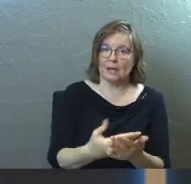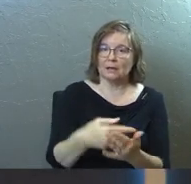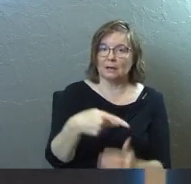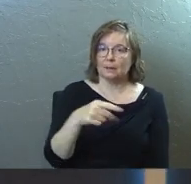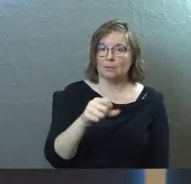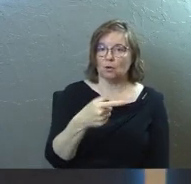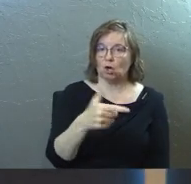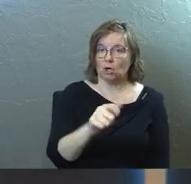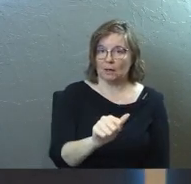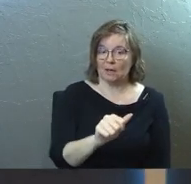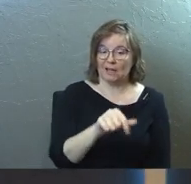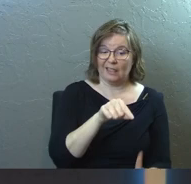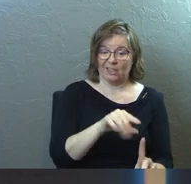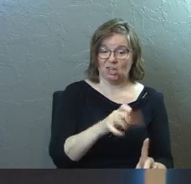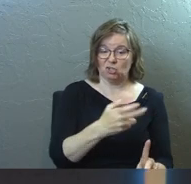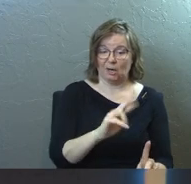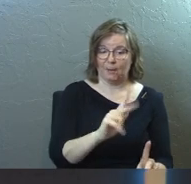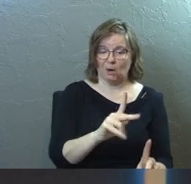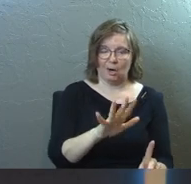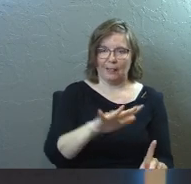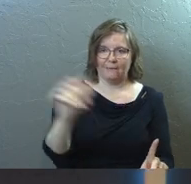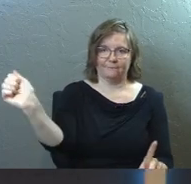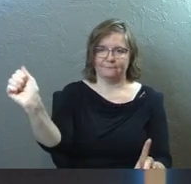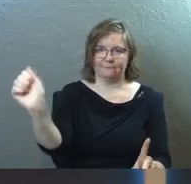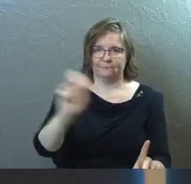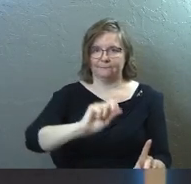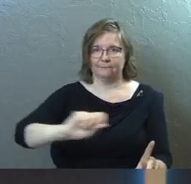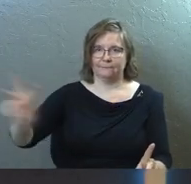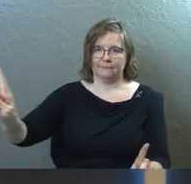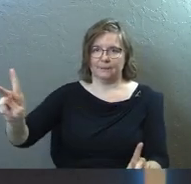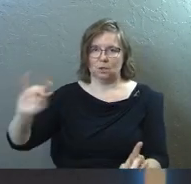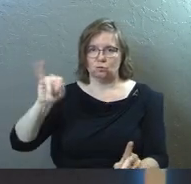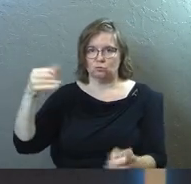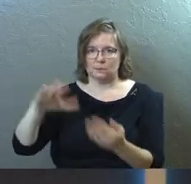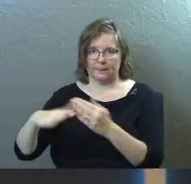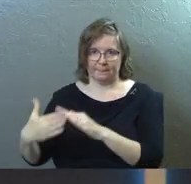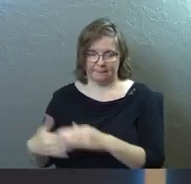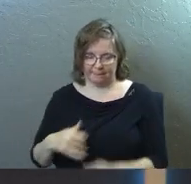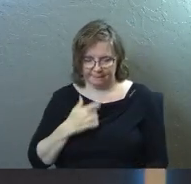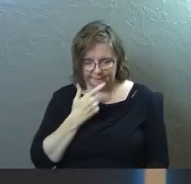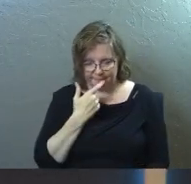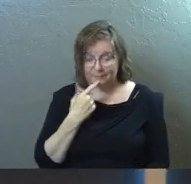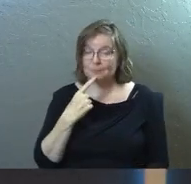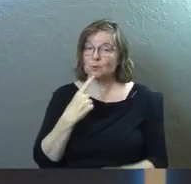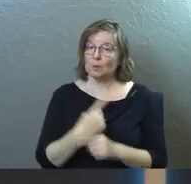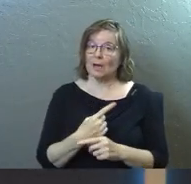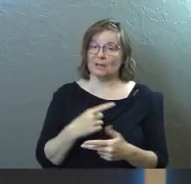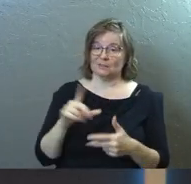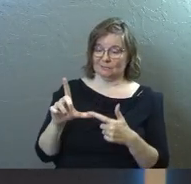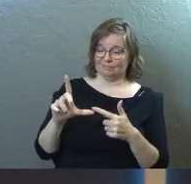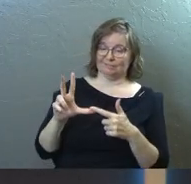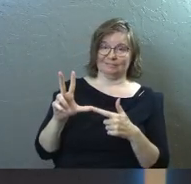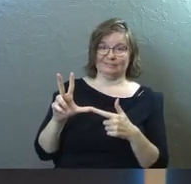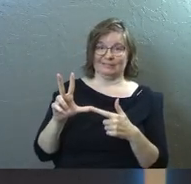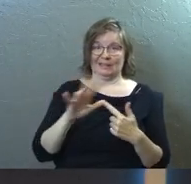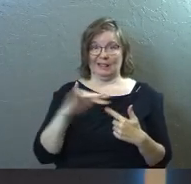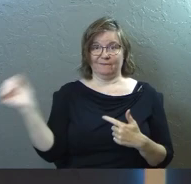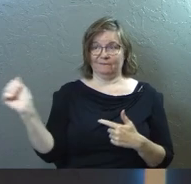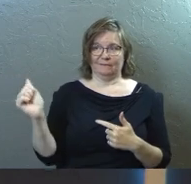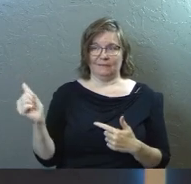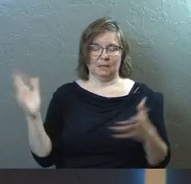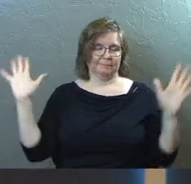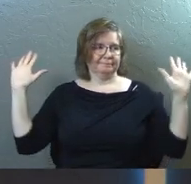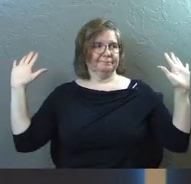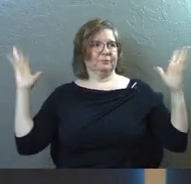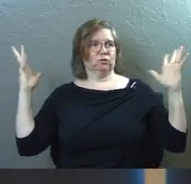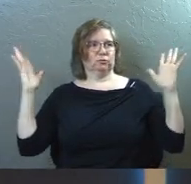Perga. There, John Mark left them and returned to Jerusalem. Right? It's like 8 verses later, the dude's like,